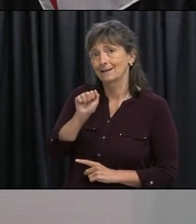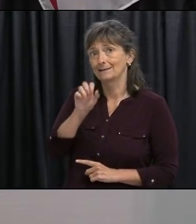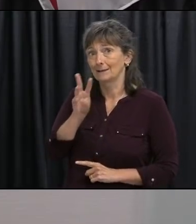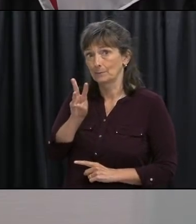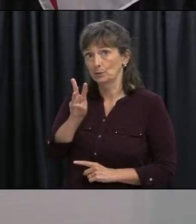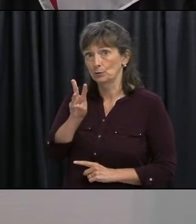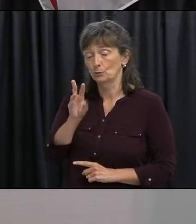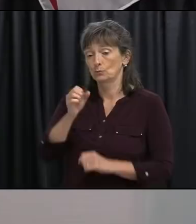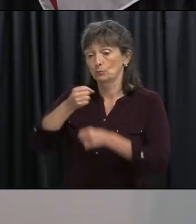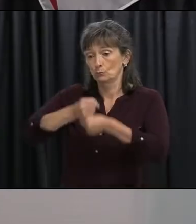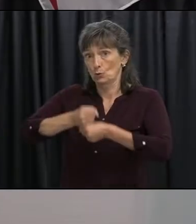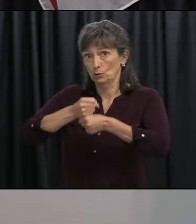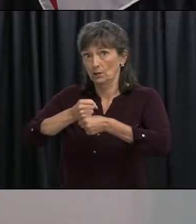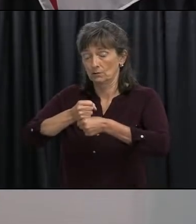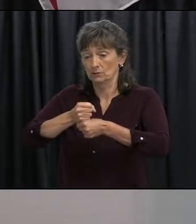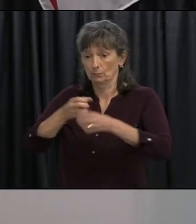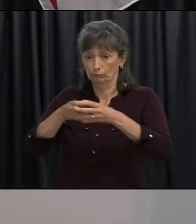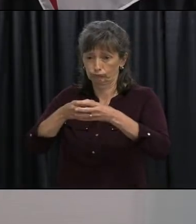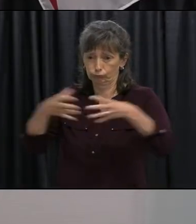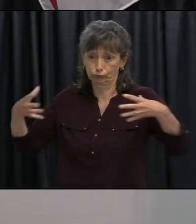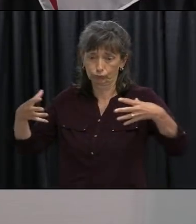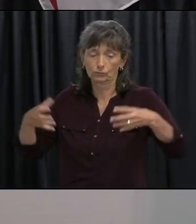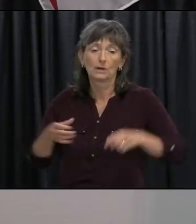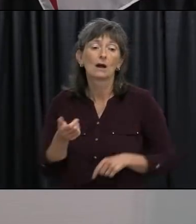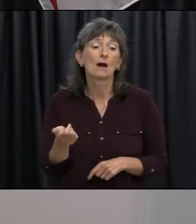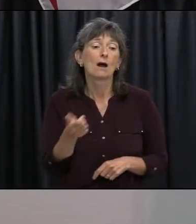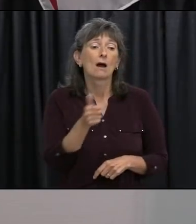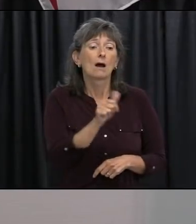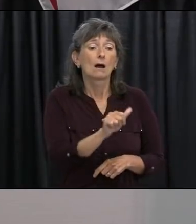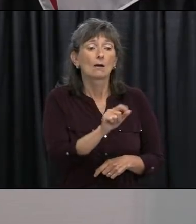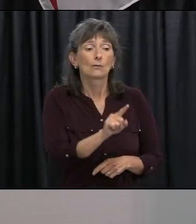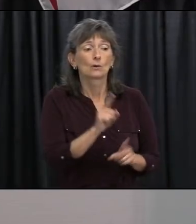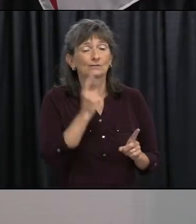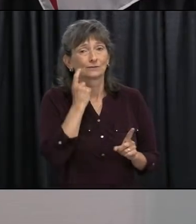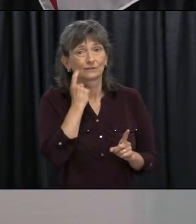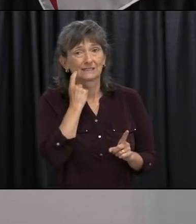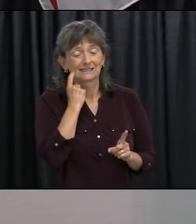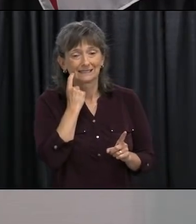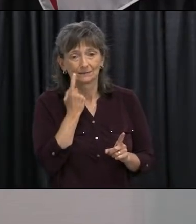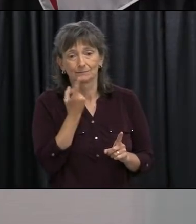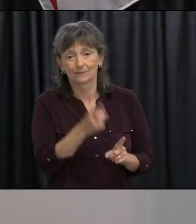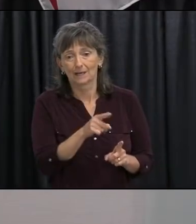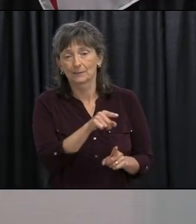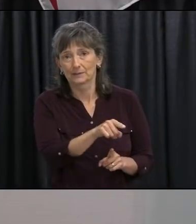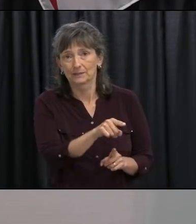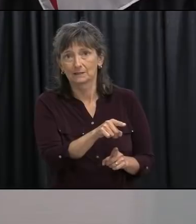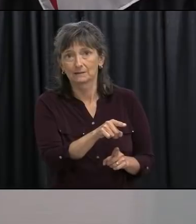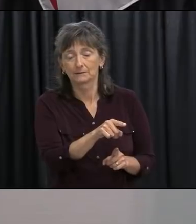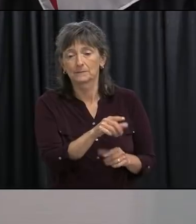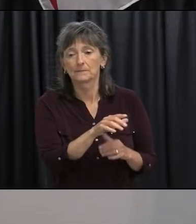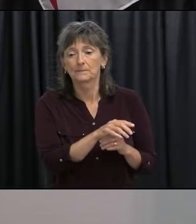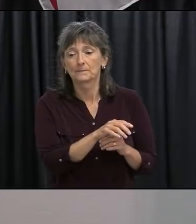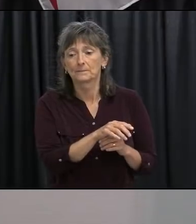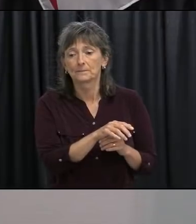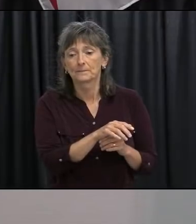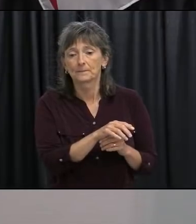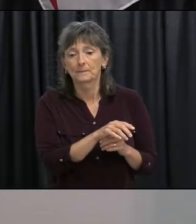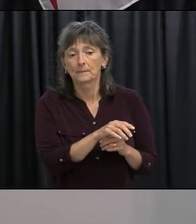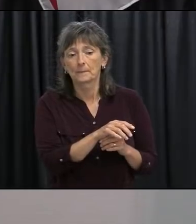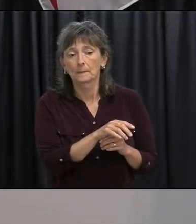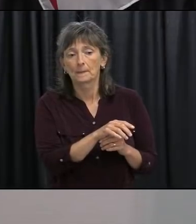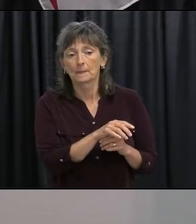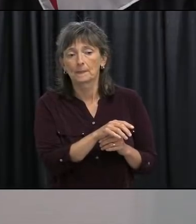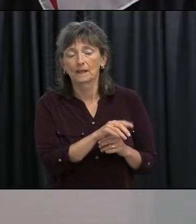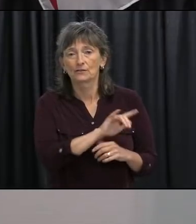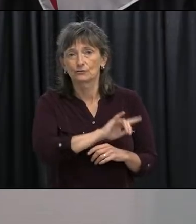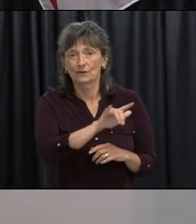gathered outside of the building there, and of course the confusion case recently. If I understand correctly, there were no cases